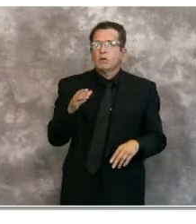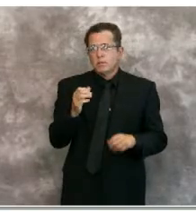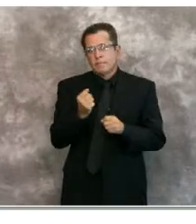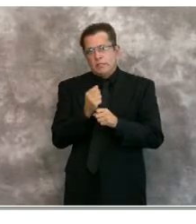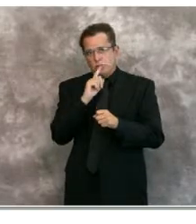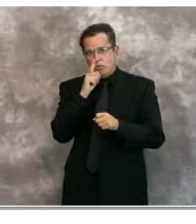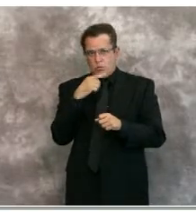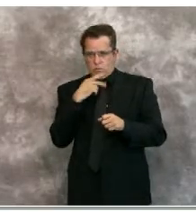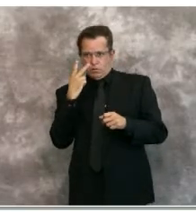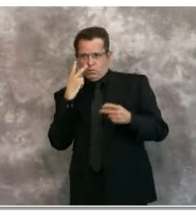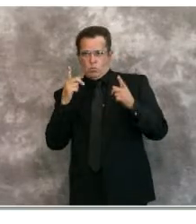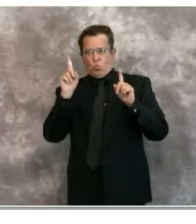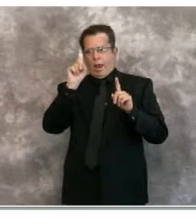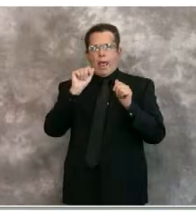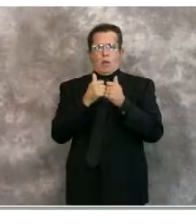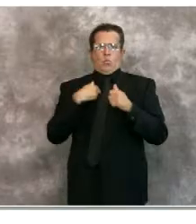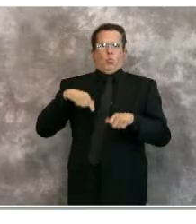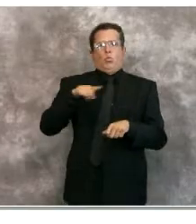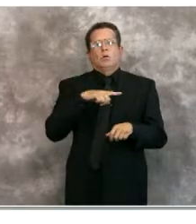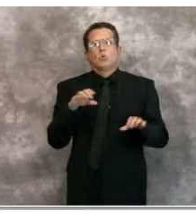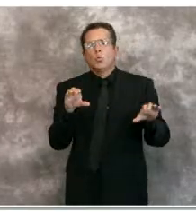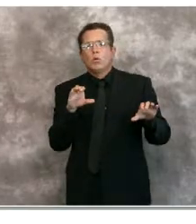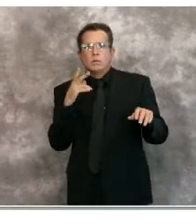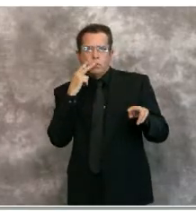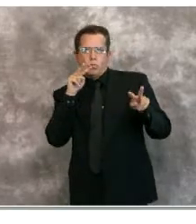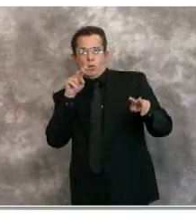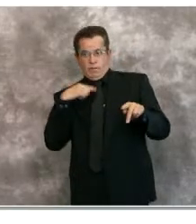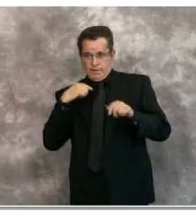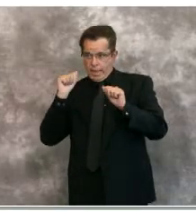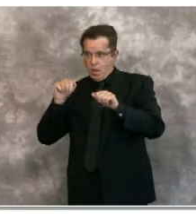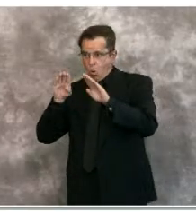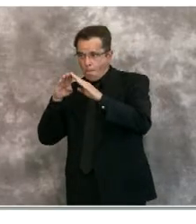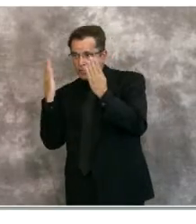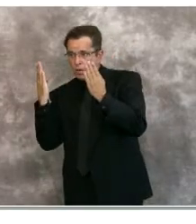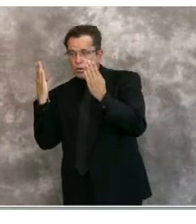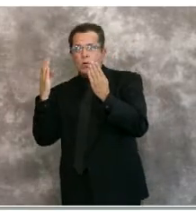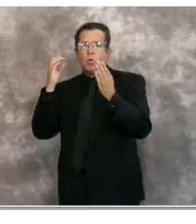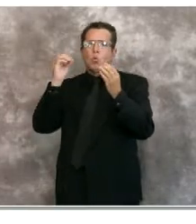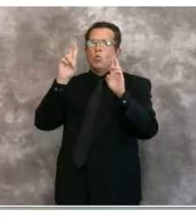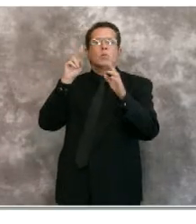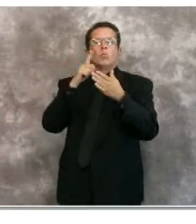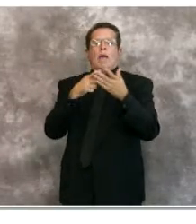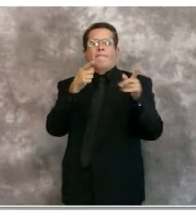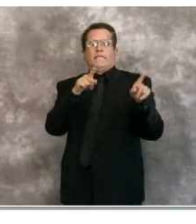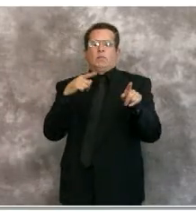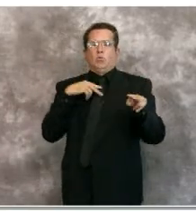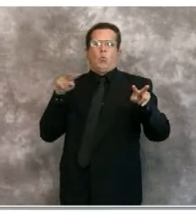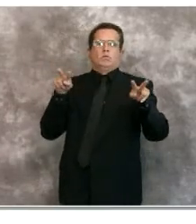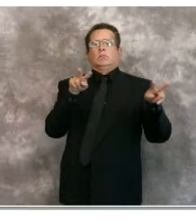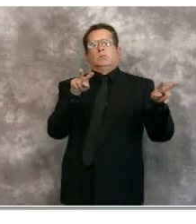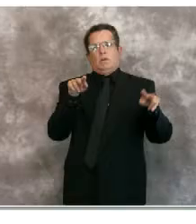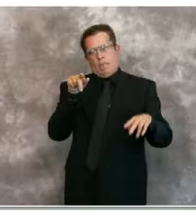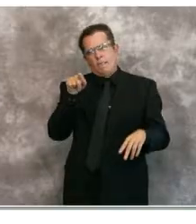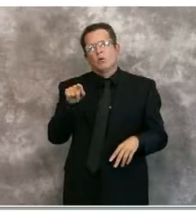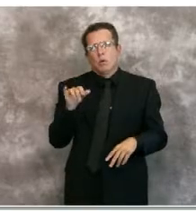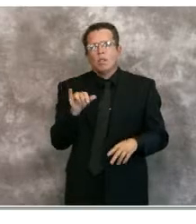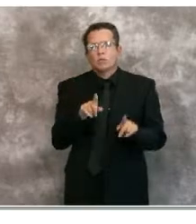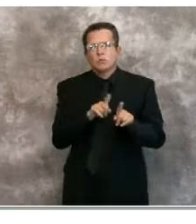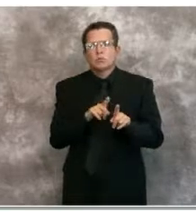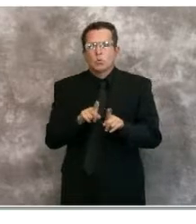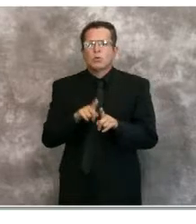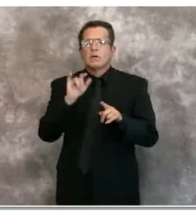gain information about how we're doing in terms of reopening or other major events occurring. In the next